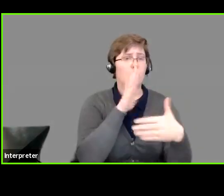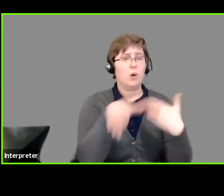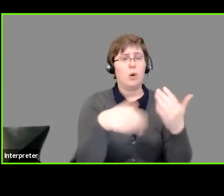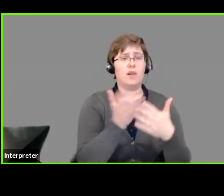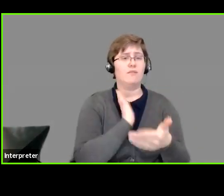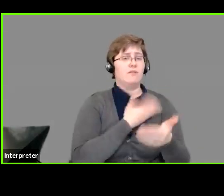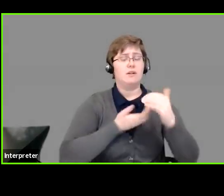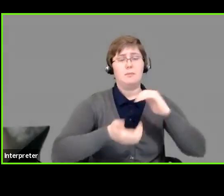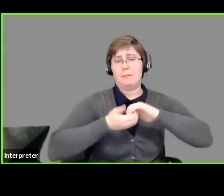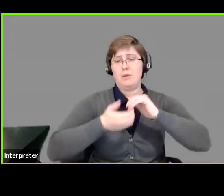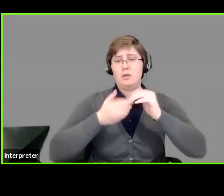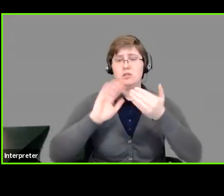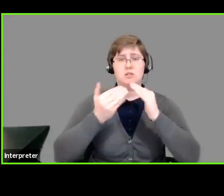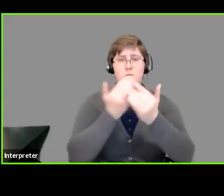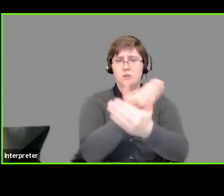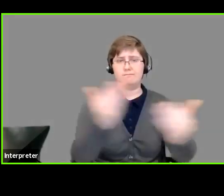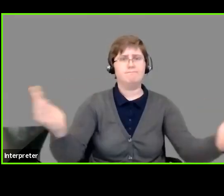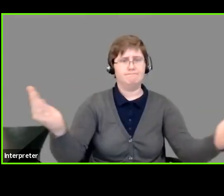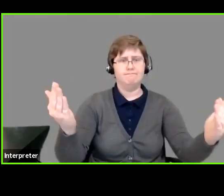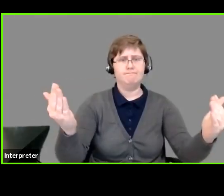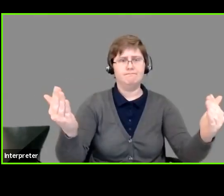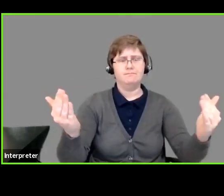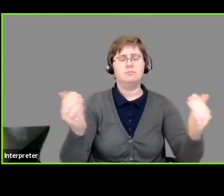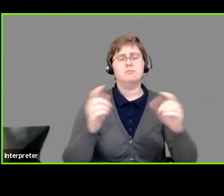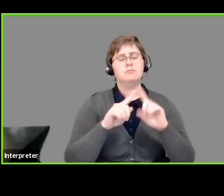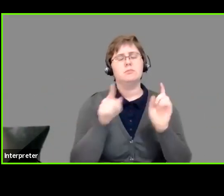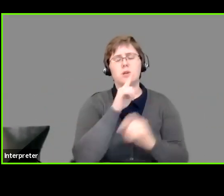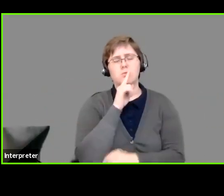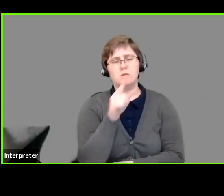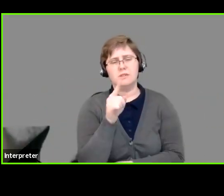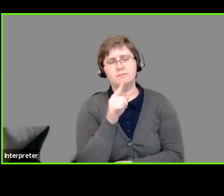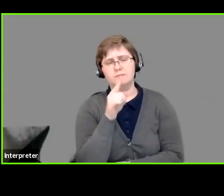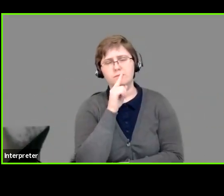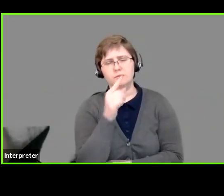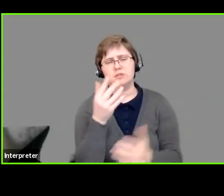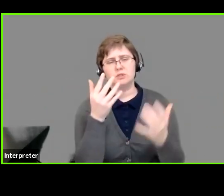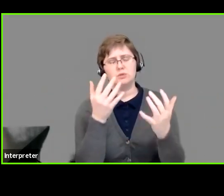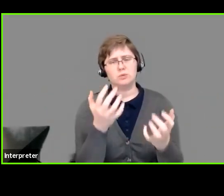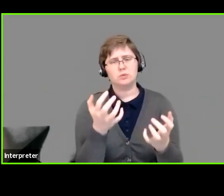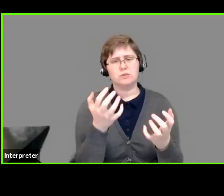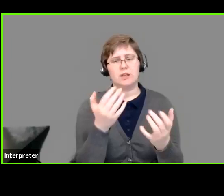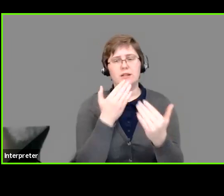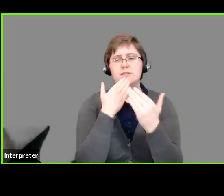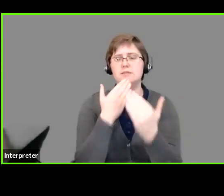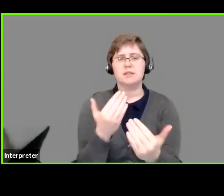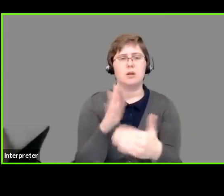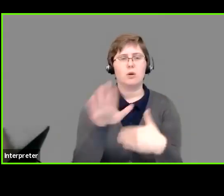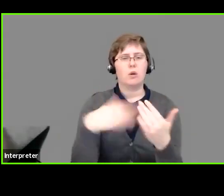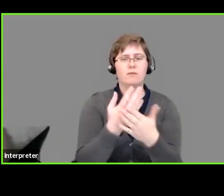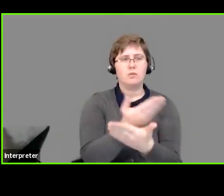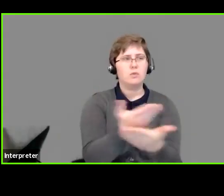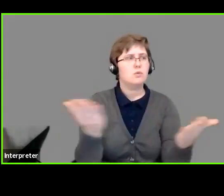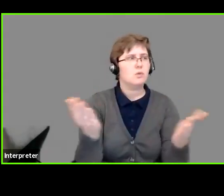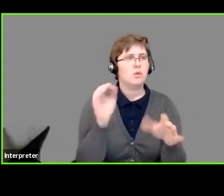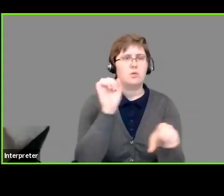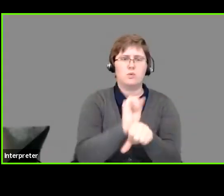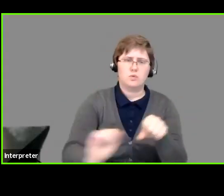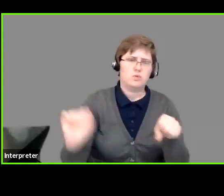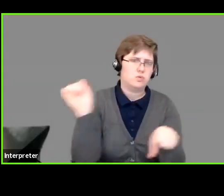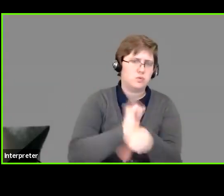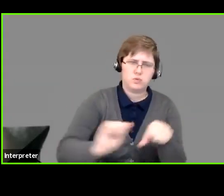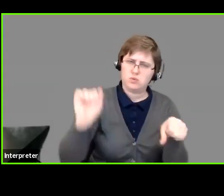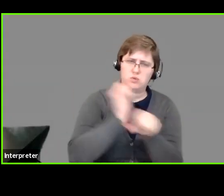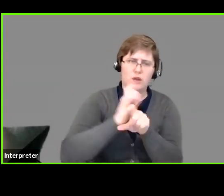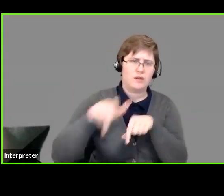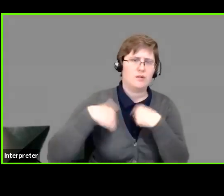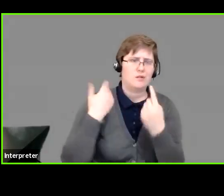in the community. But I do really want to, thank all those who have been working tirelessly over the last couple of